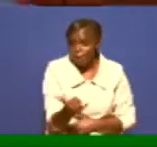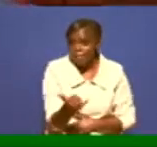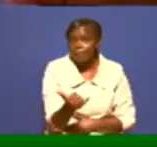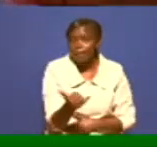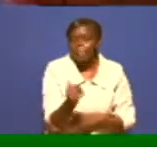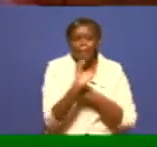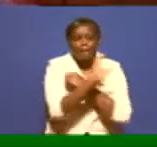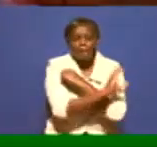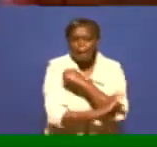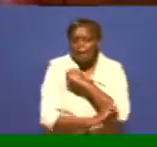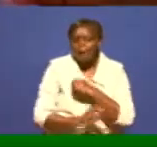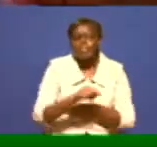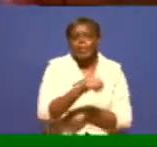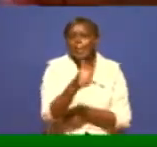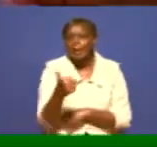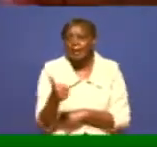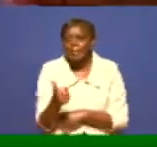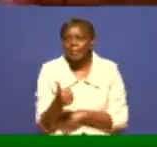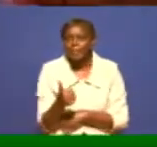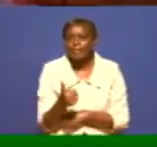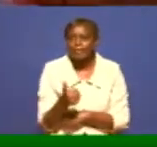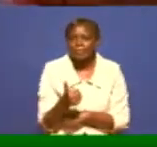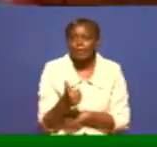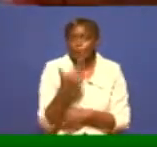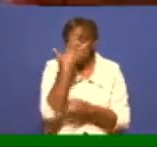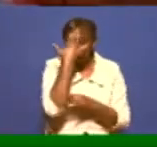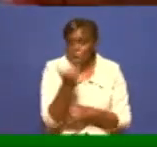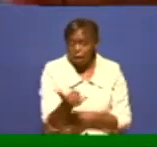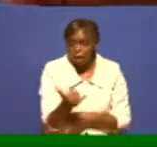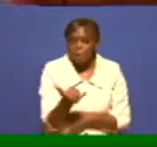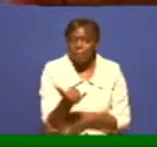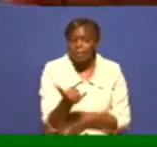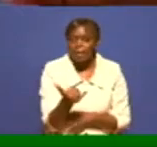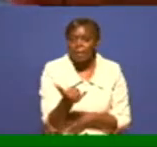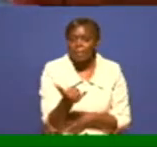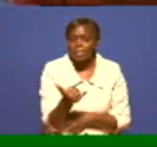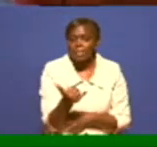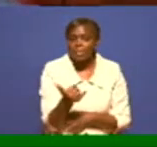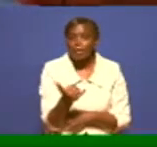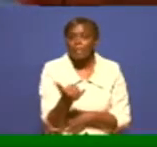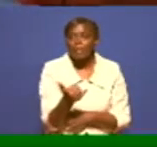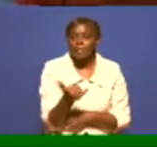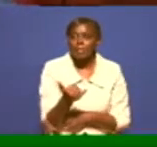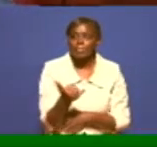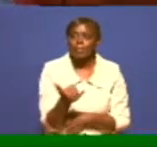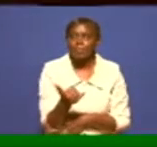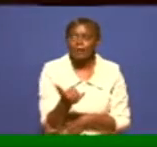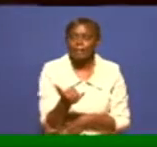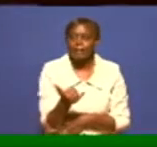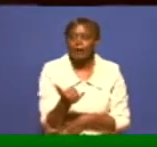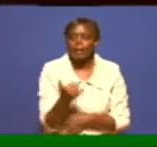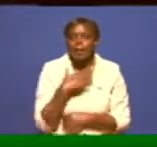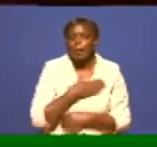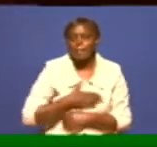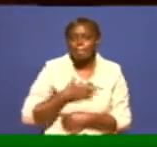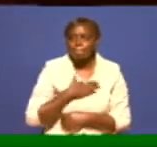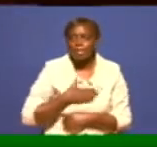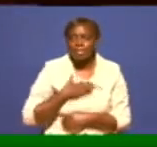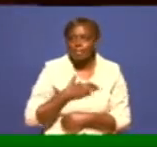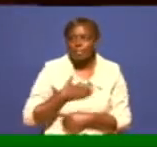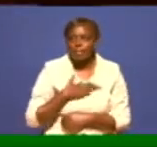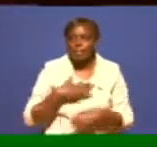country, order, member for Red Debates, is because, Honorable Speaker, you cannot please, can you please